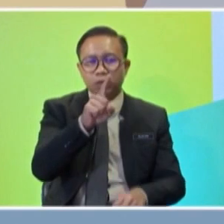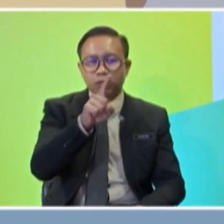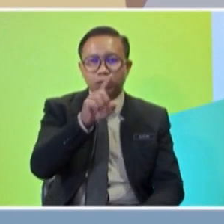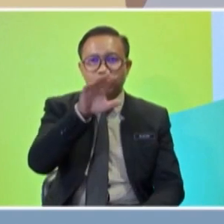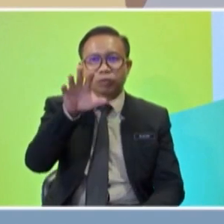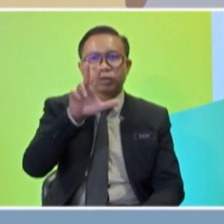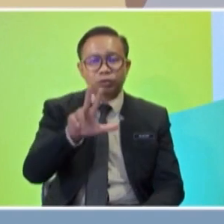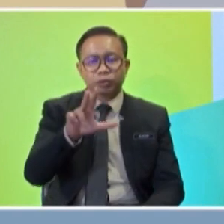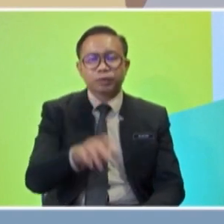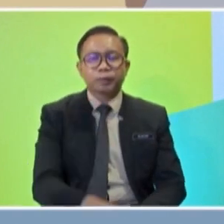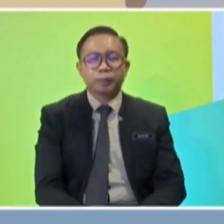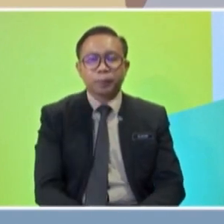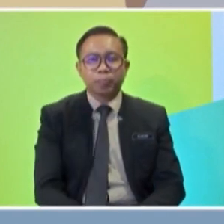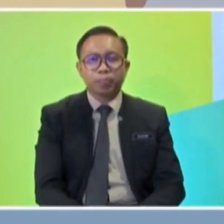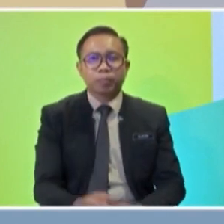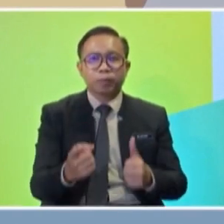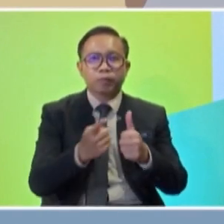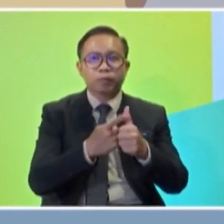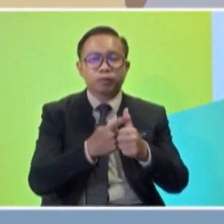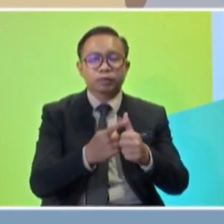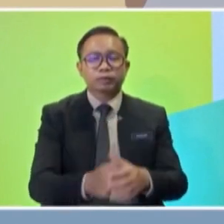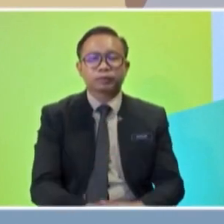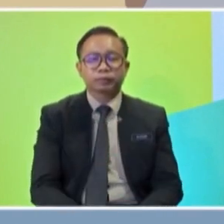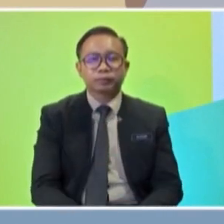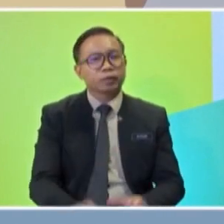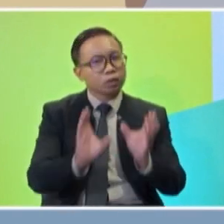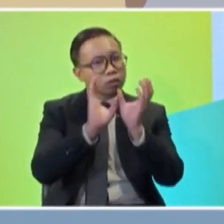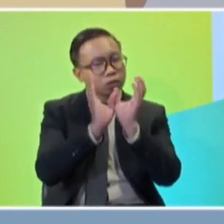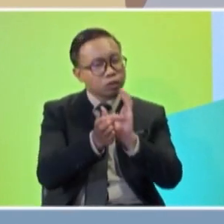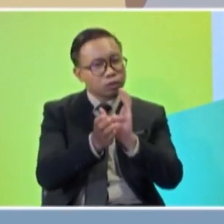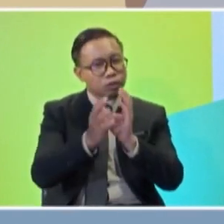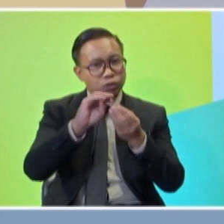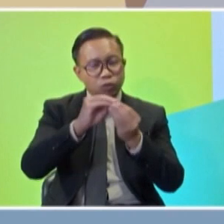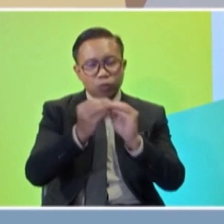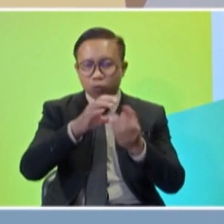3. First, we need to change mixed number